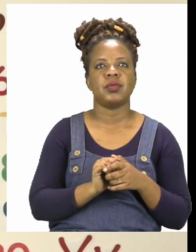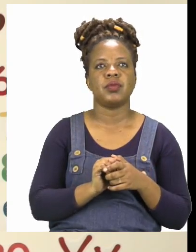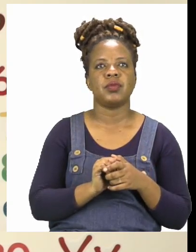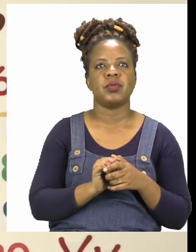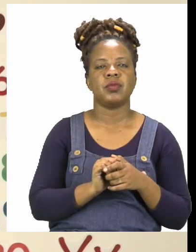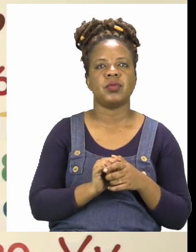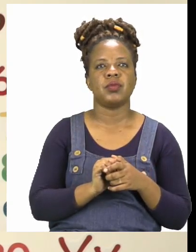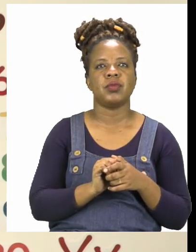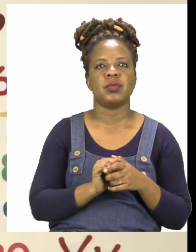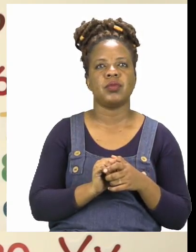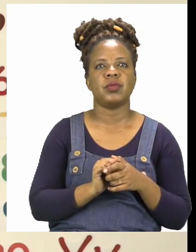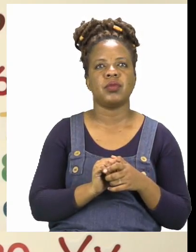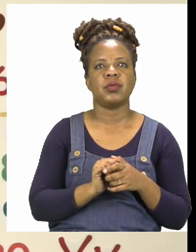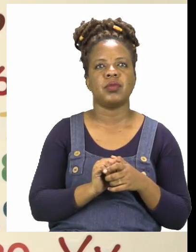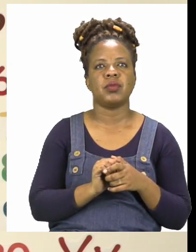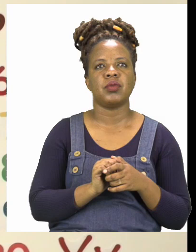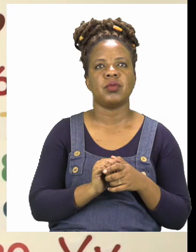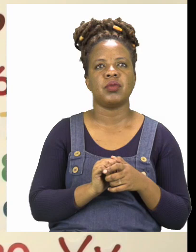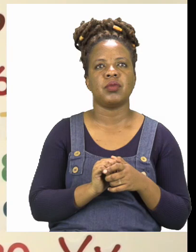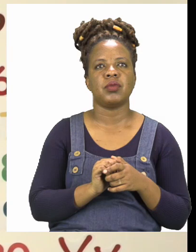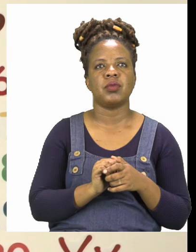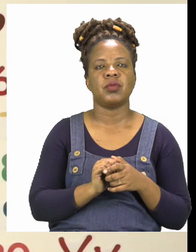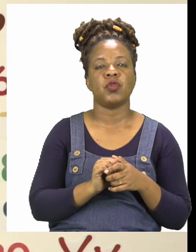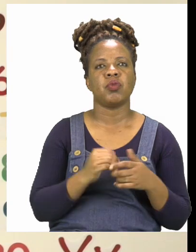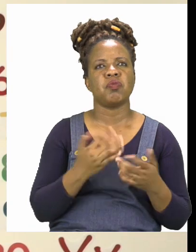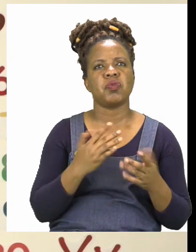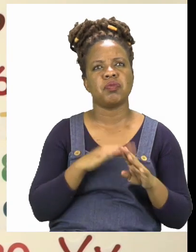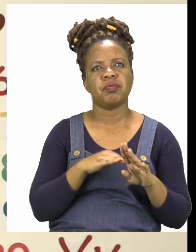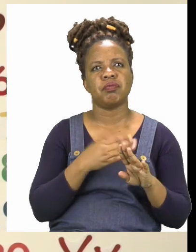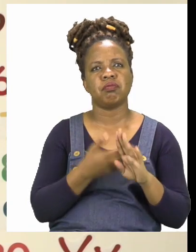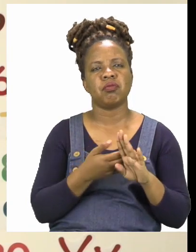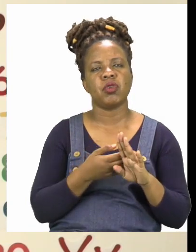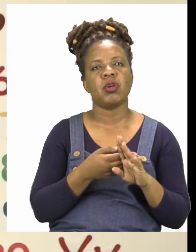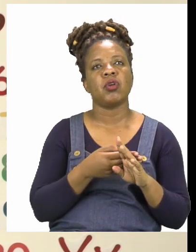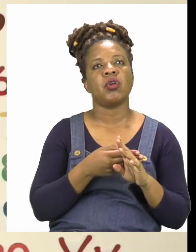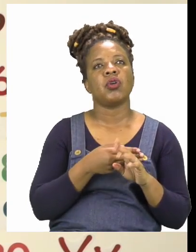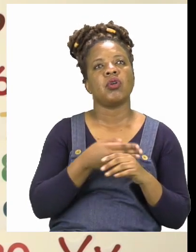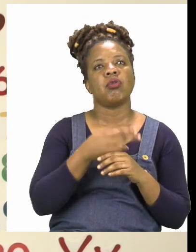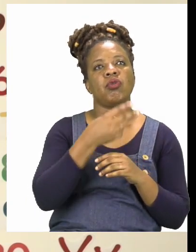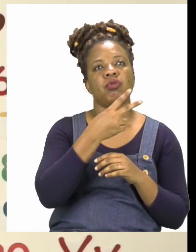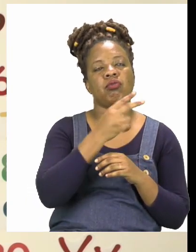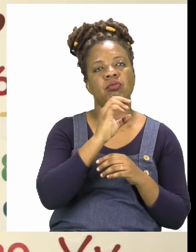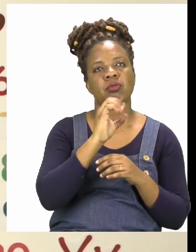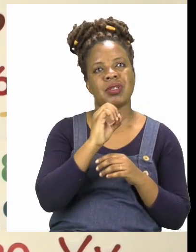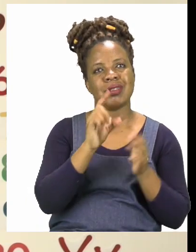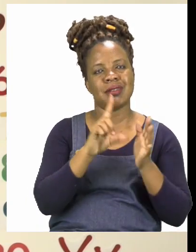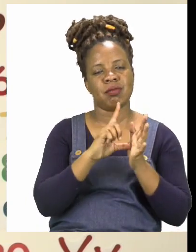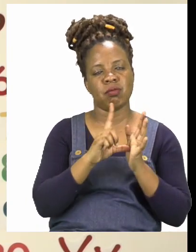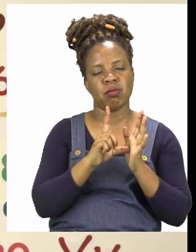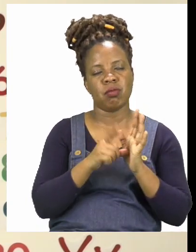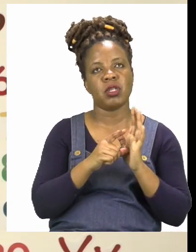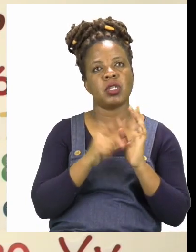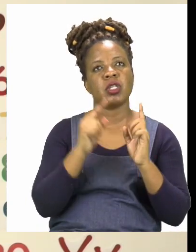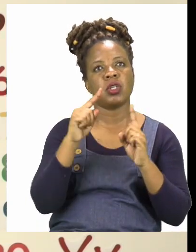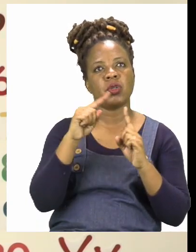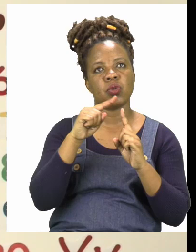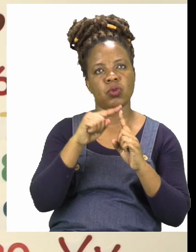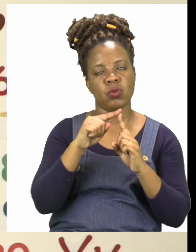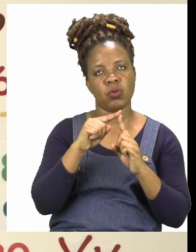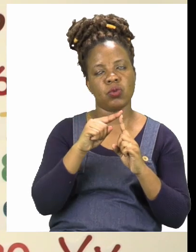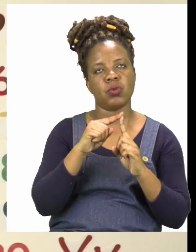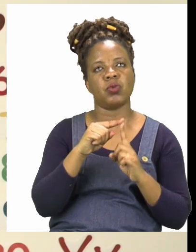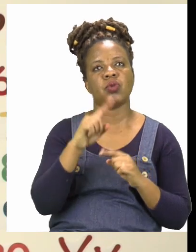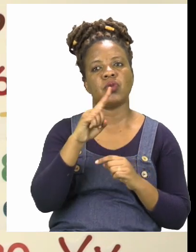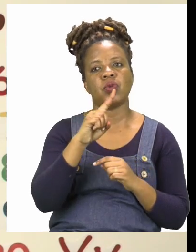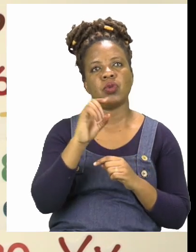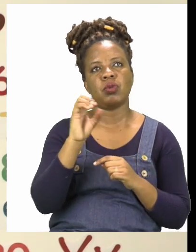minutes to, and this time it'll be 20 minutes to the next number, which is 10. Now I know